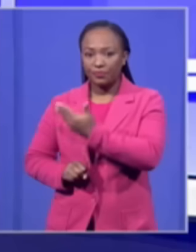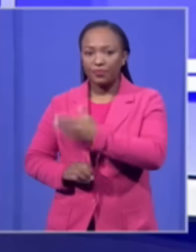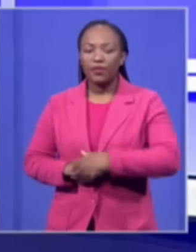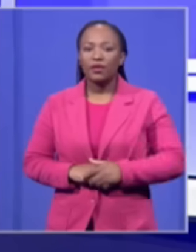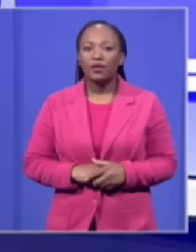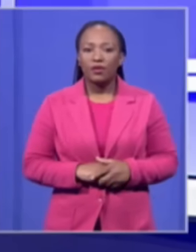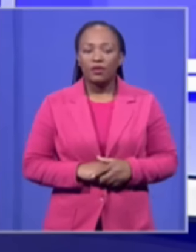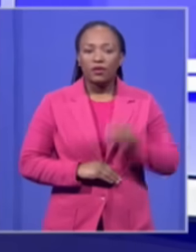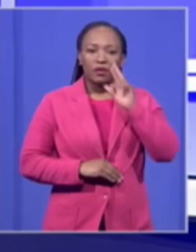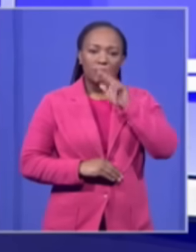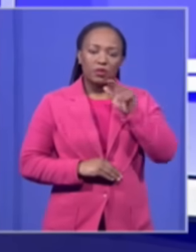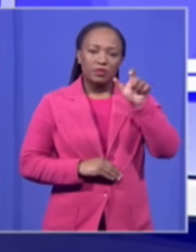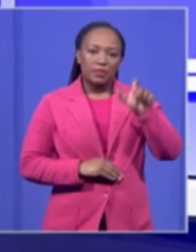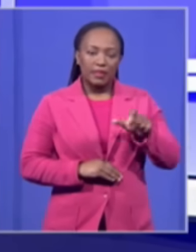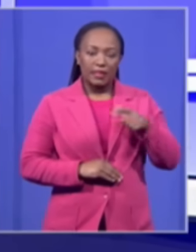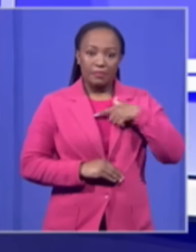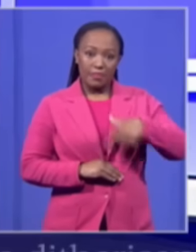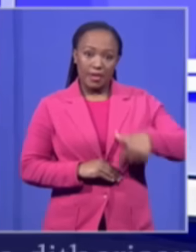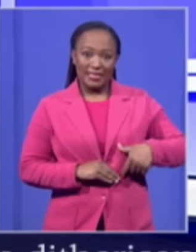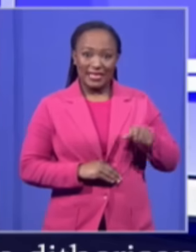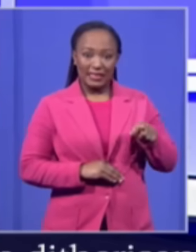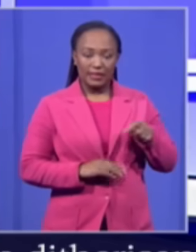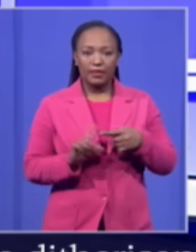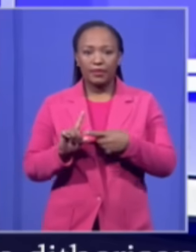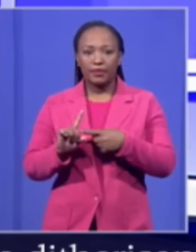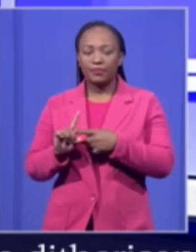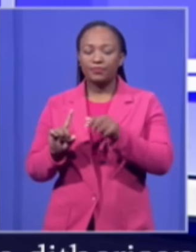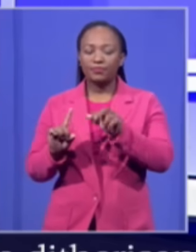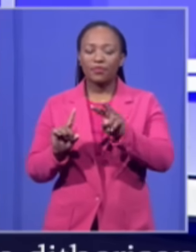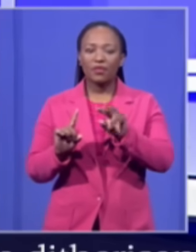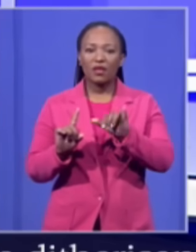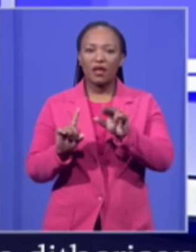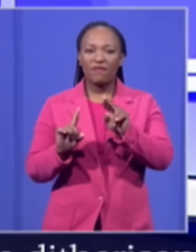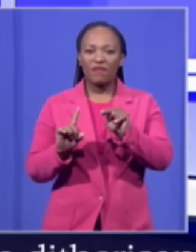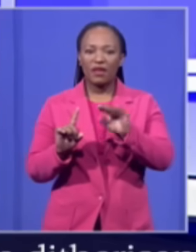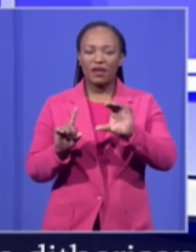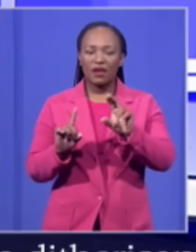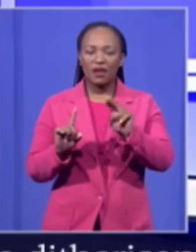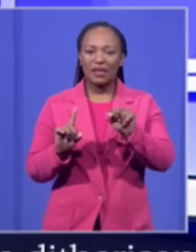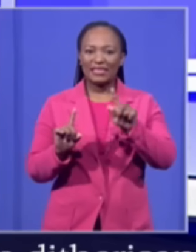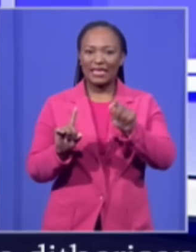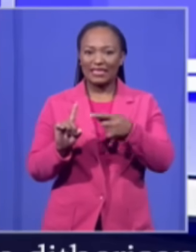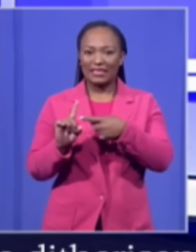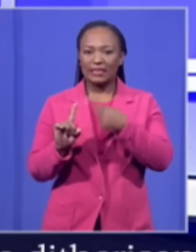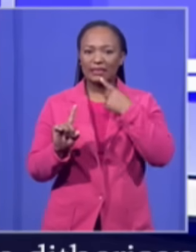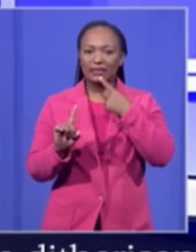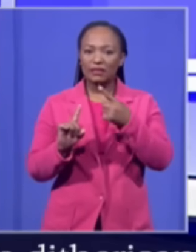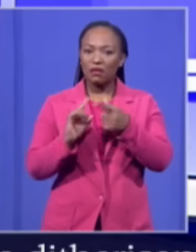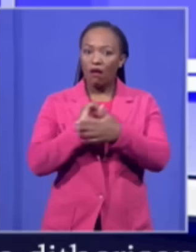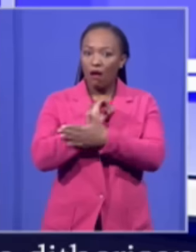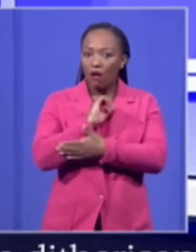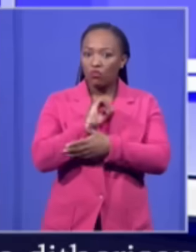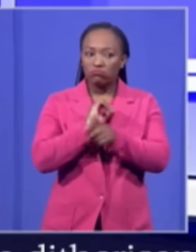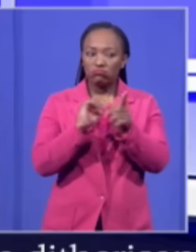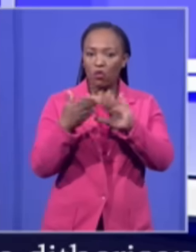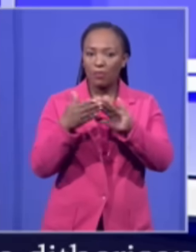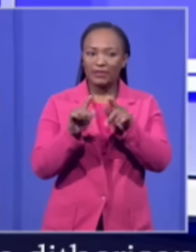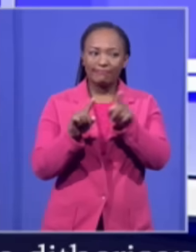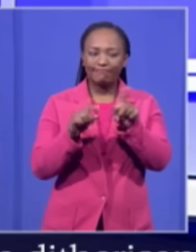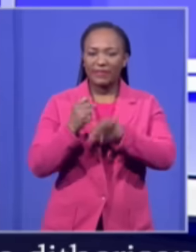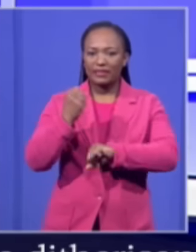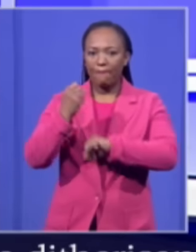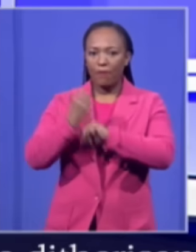Sebueledi sa mopresidente Vincent Magwenya o tlhomamisitse gore setšhaba ga sa supa ke mokgatlhanong epe go ditherisano tsa bosetšhaba.